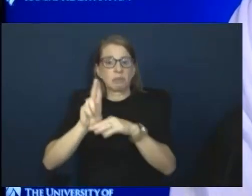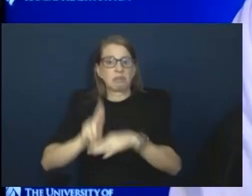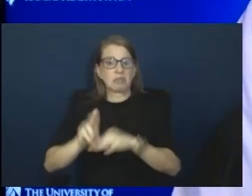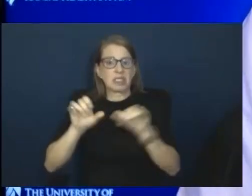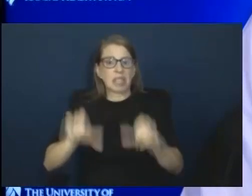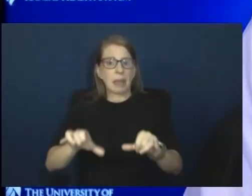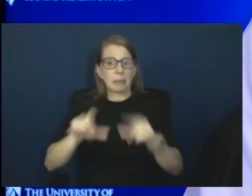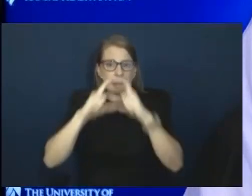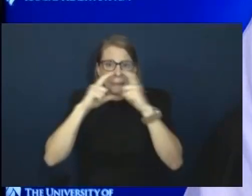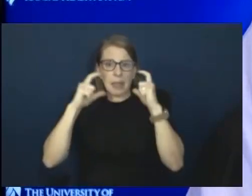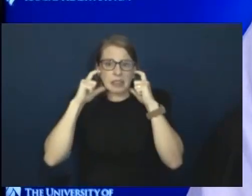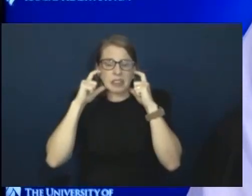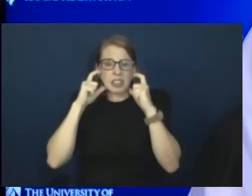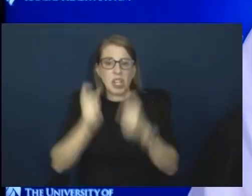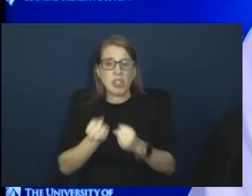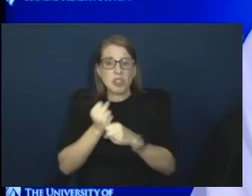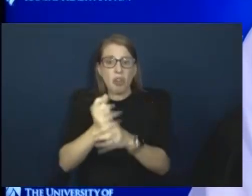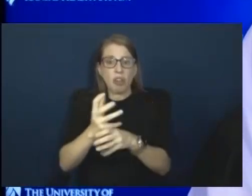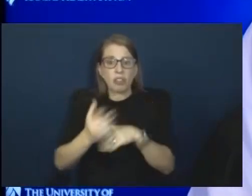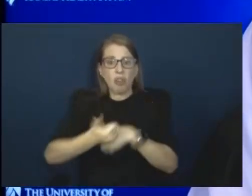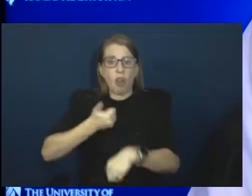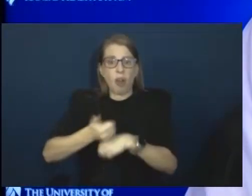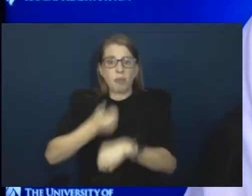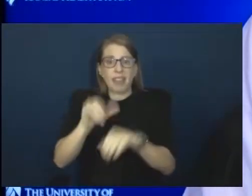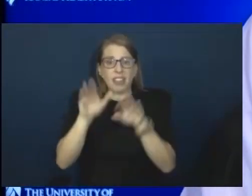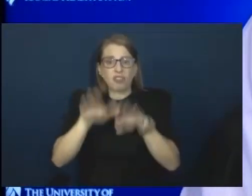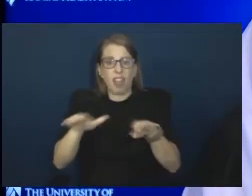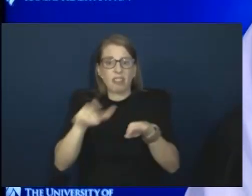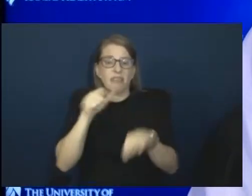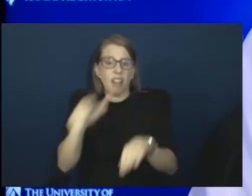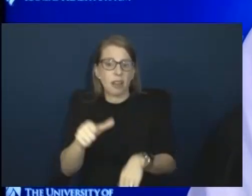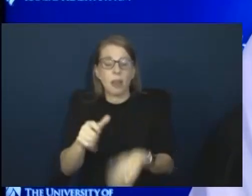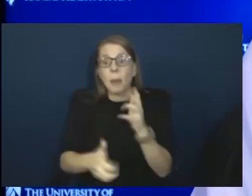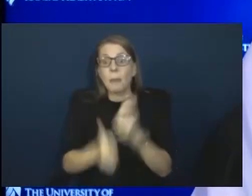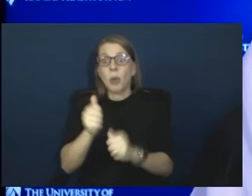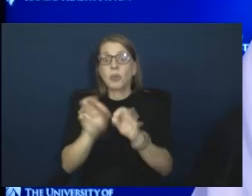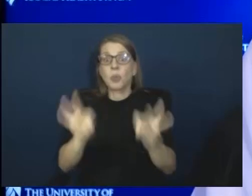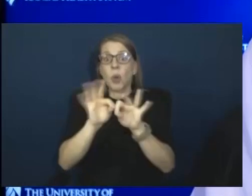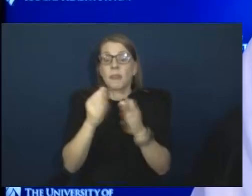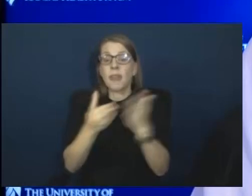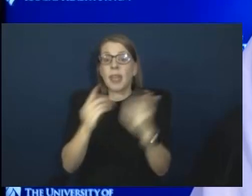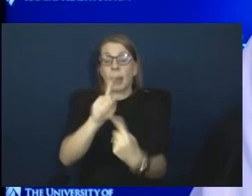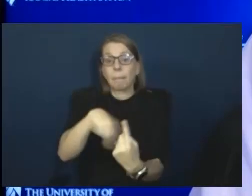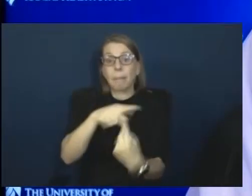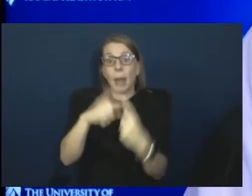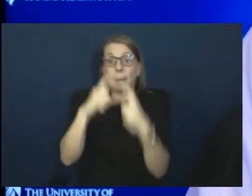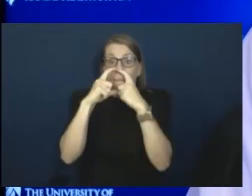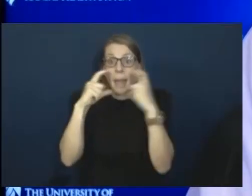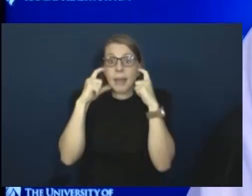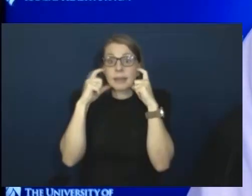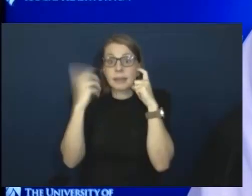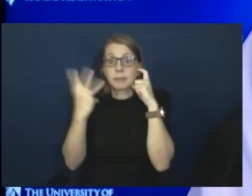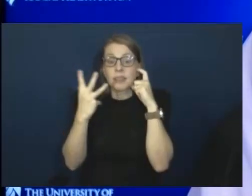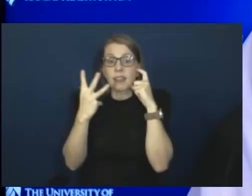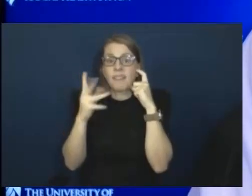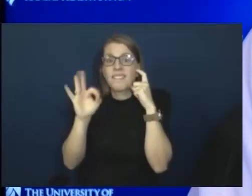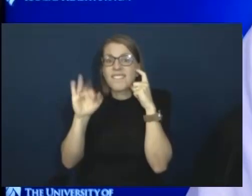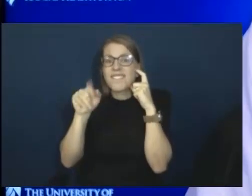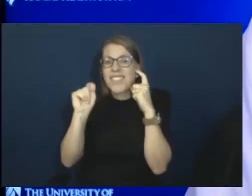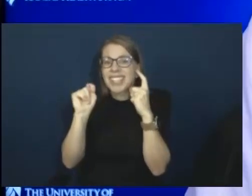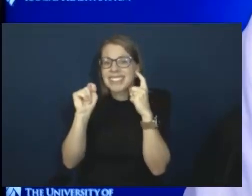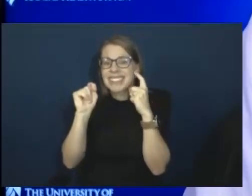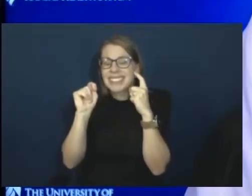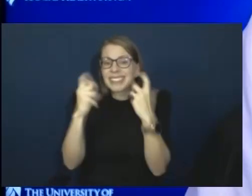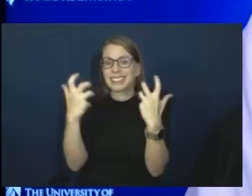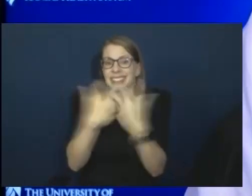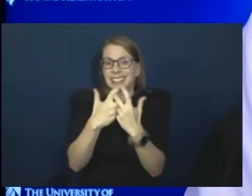cause harm to that child. And the most important thing about the masking is, again, the fit. We know people are concerned